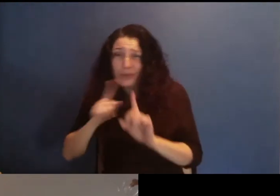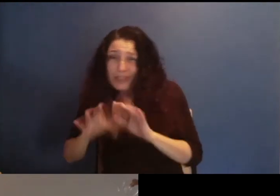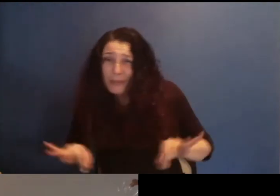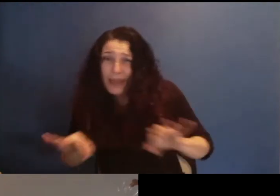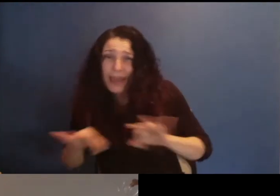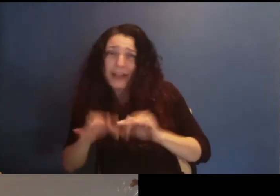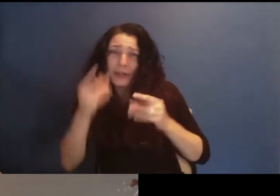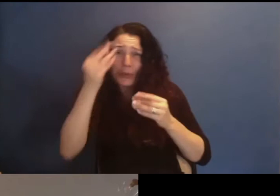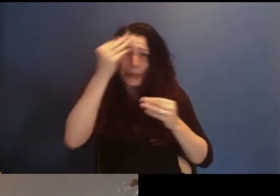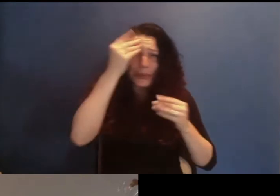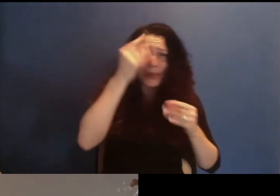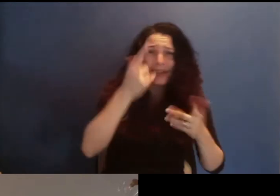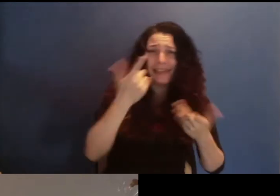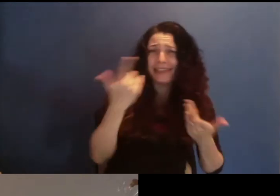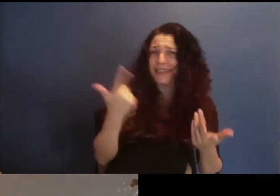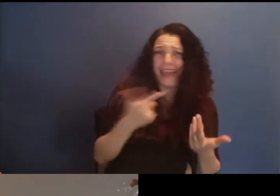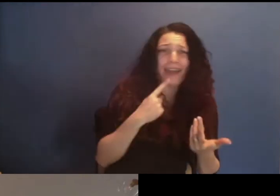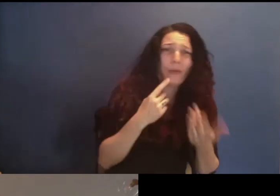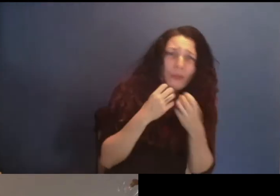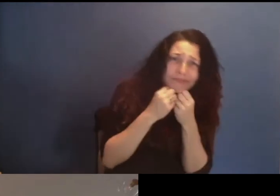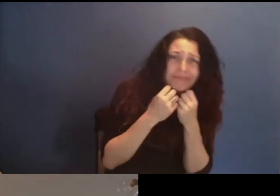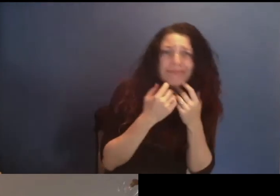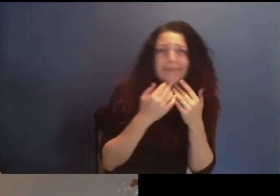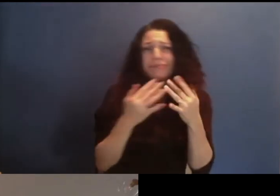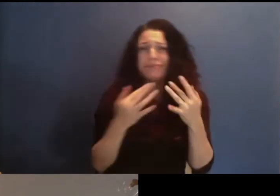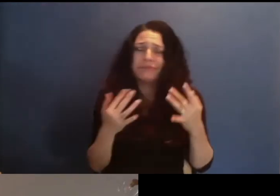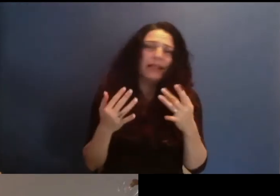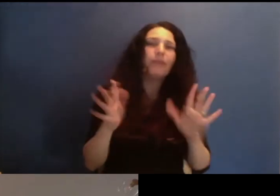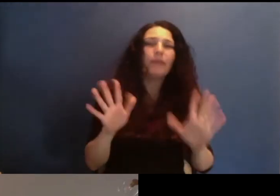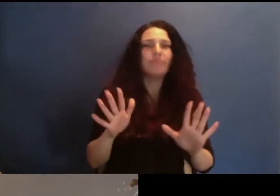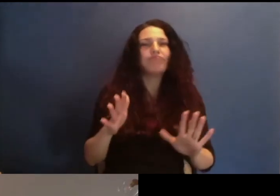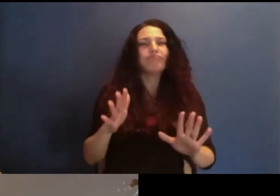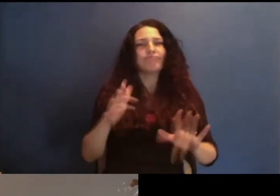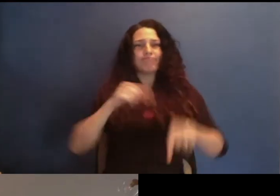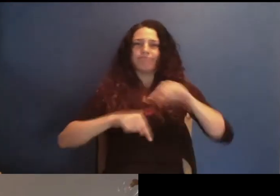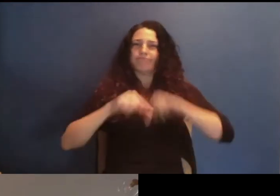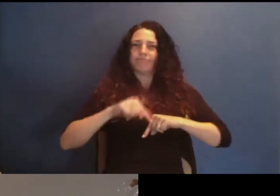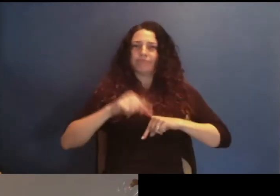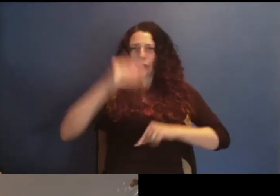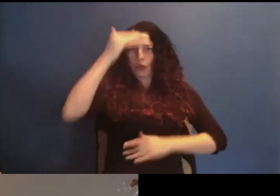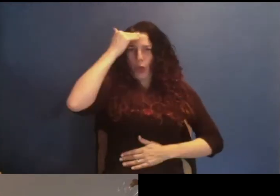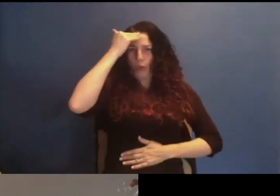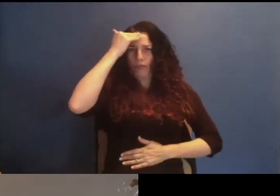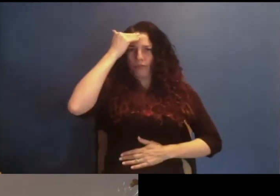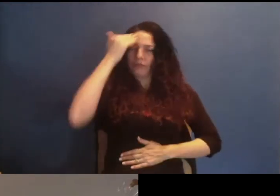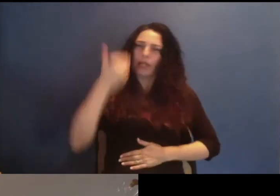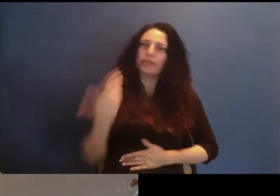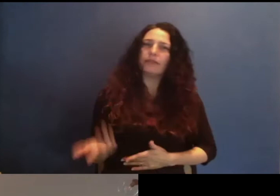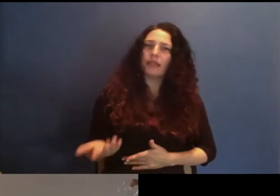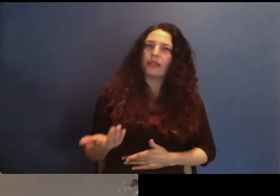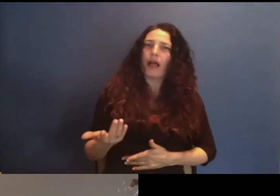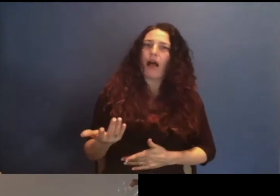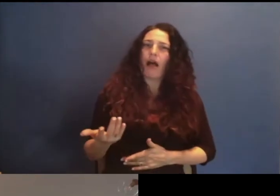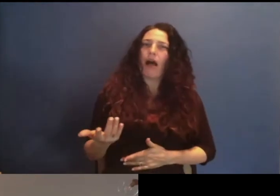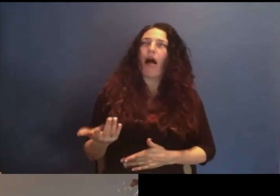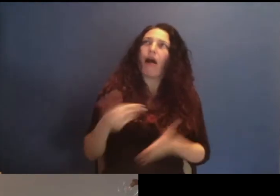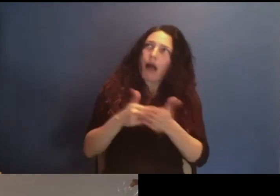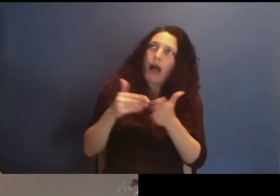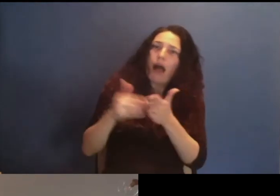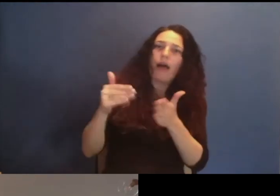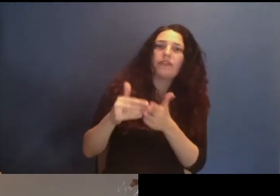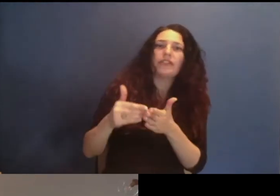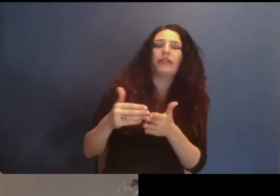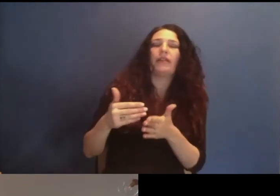worth anything? And I'm here to tell you that it is. I think the thing that I get most excited about as a writer is removing